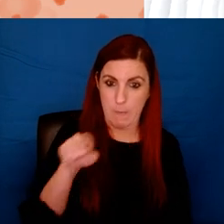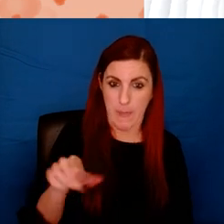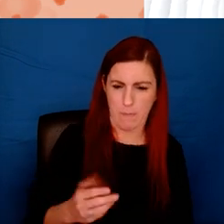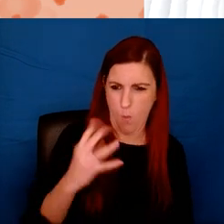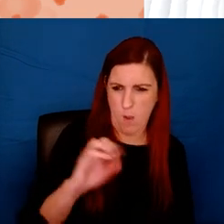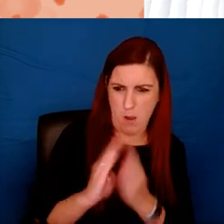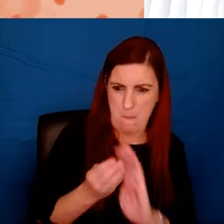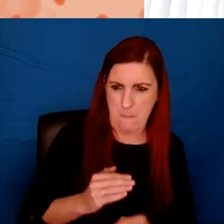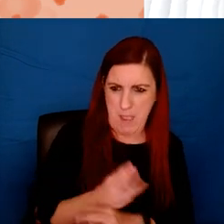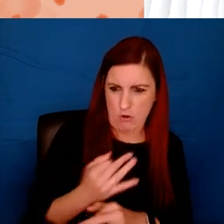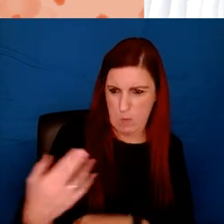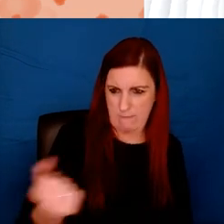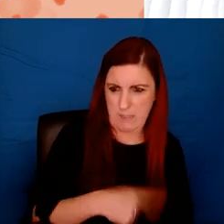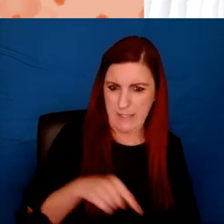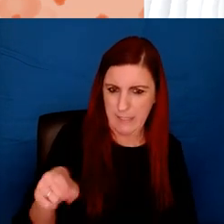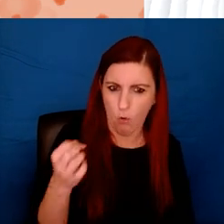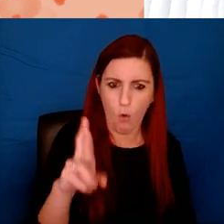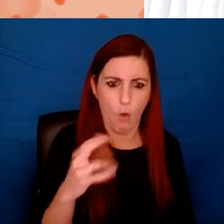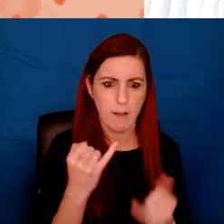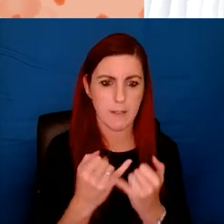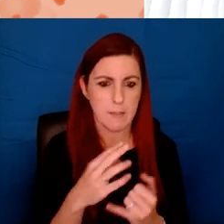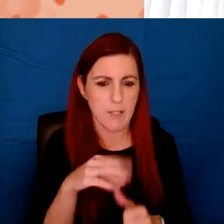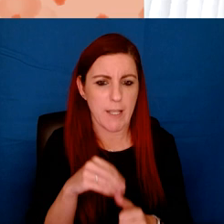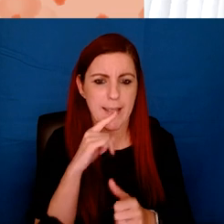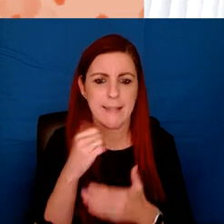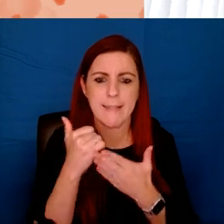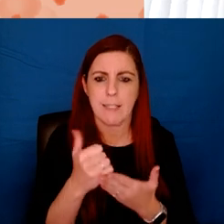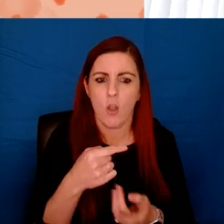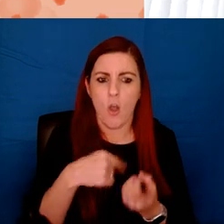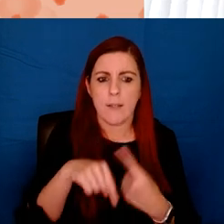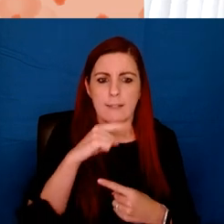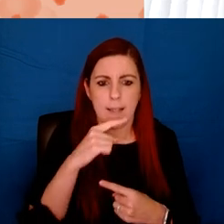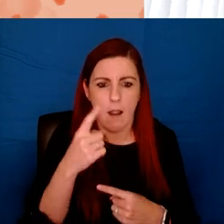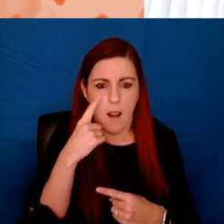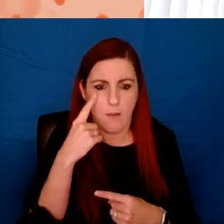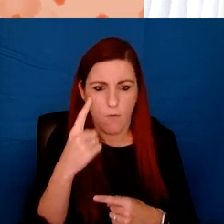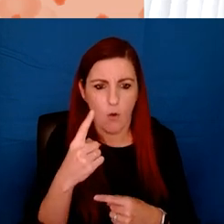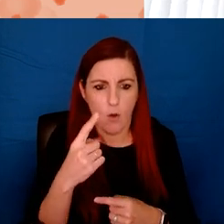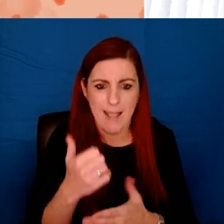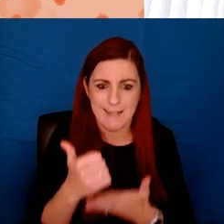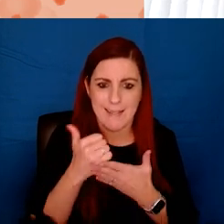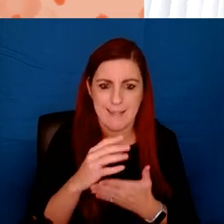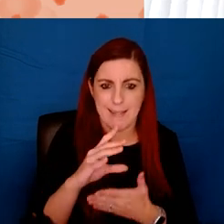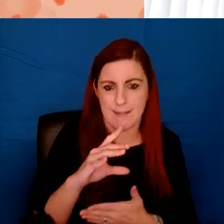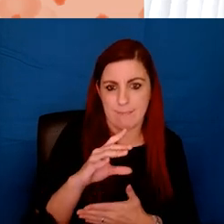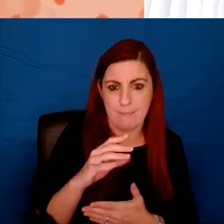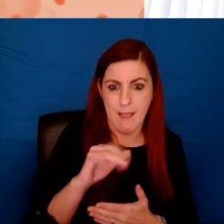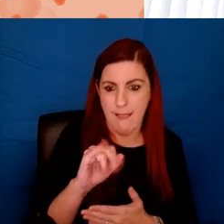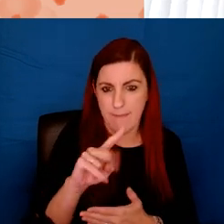well, why would you want to become a parent? Or people, especially assisting, seeking assisted human